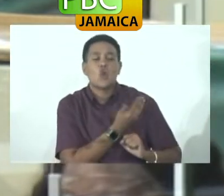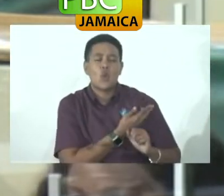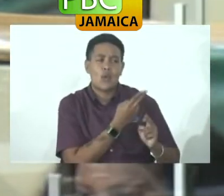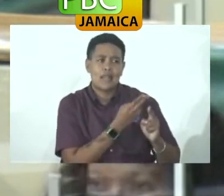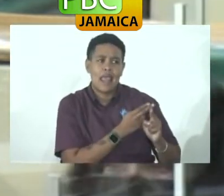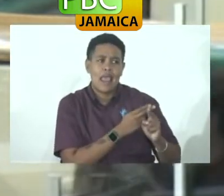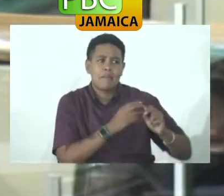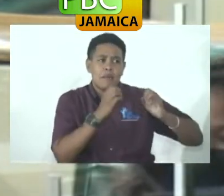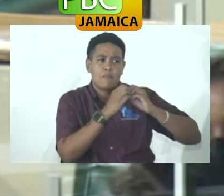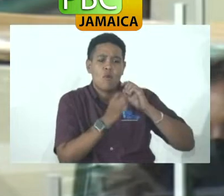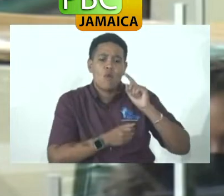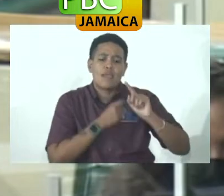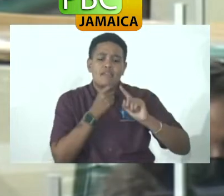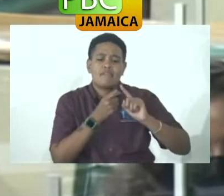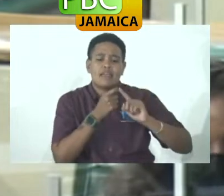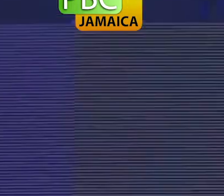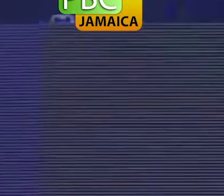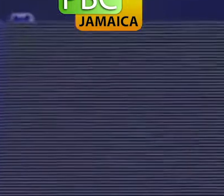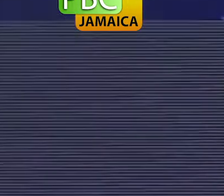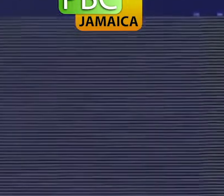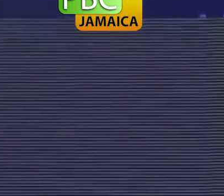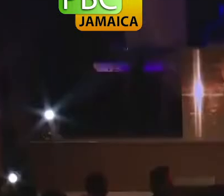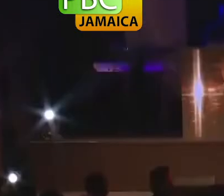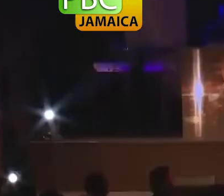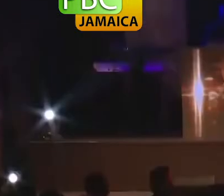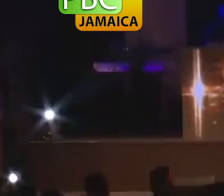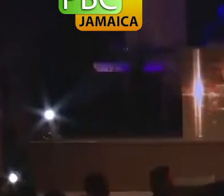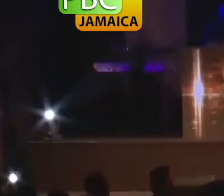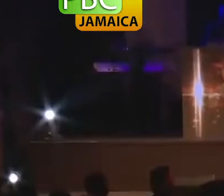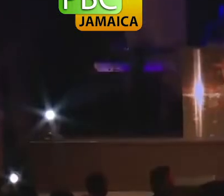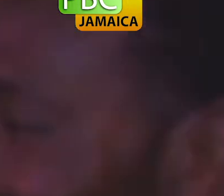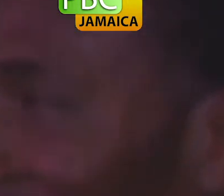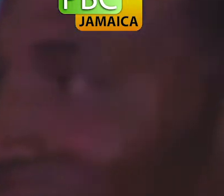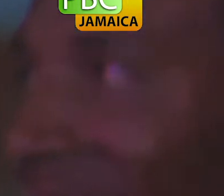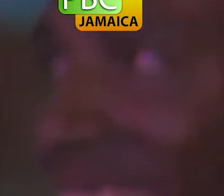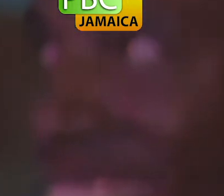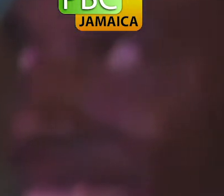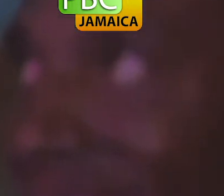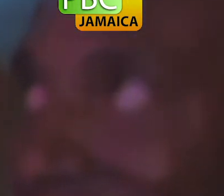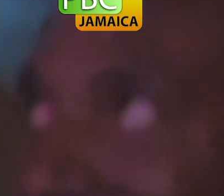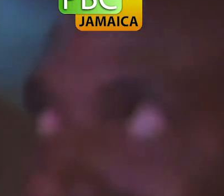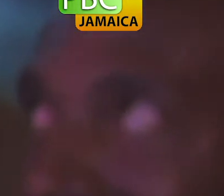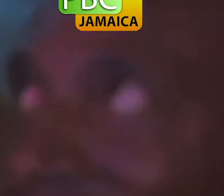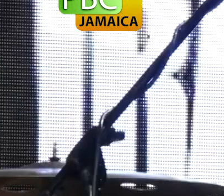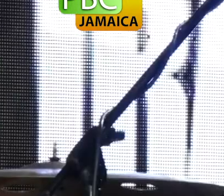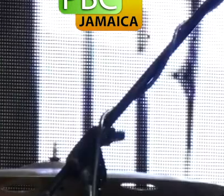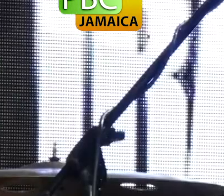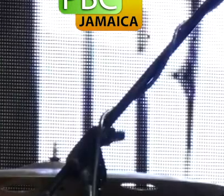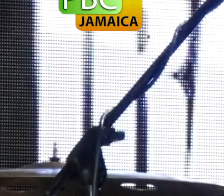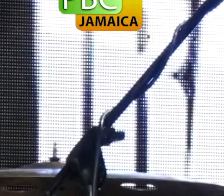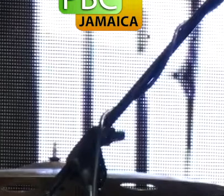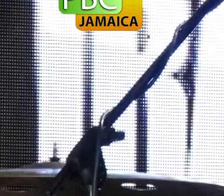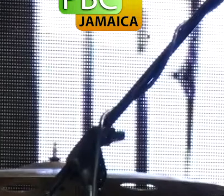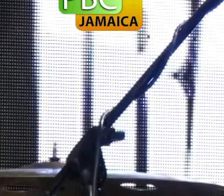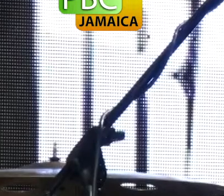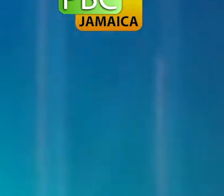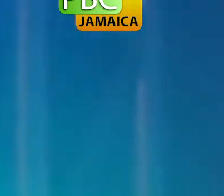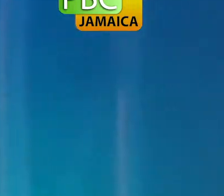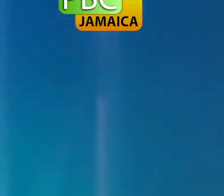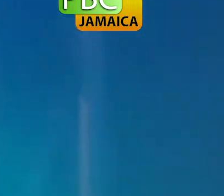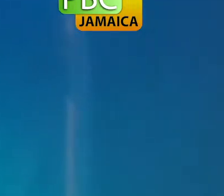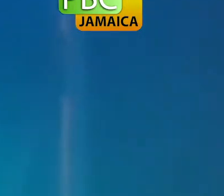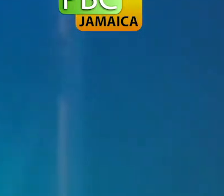is more effectively protected. Amendments will also aid in improving efficacy and cohesion in